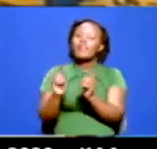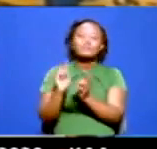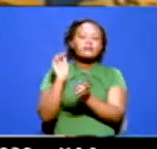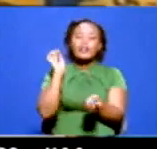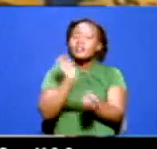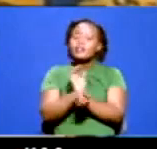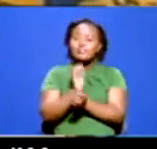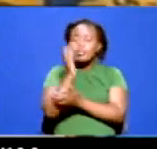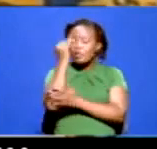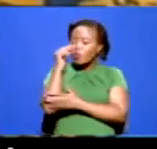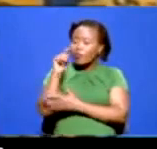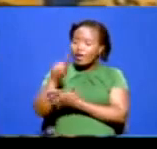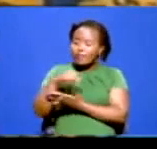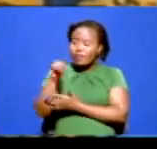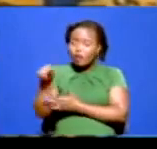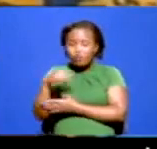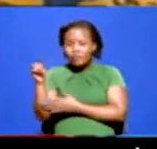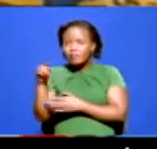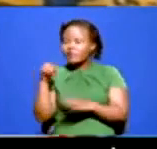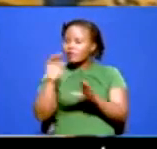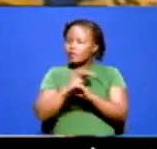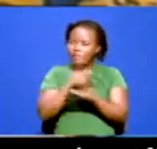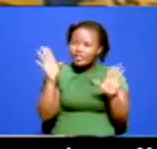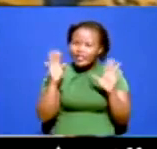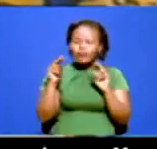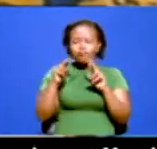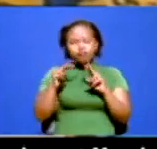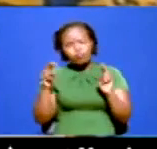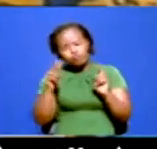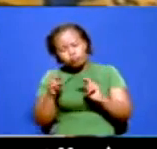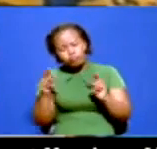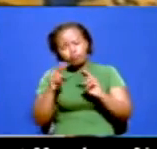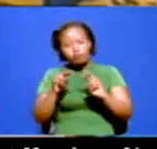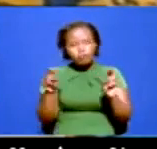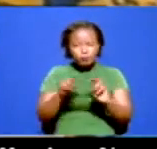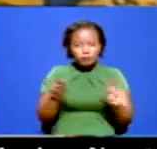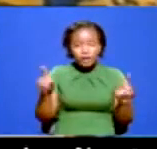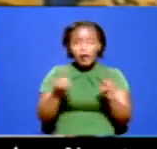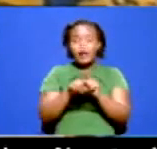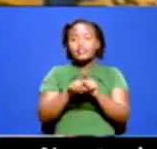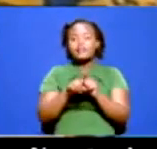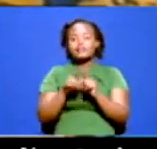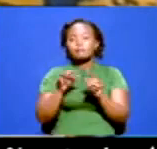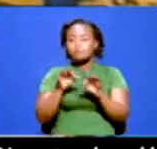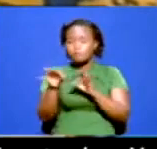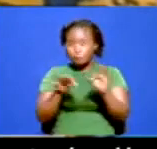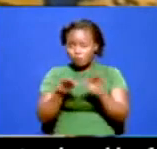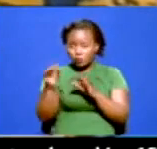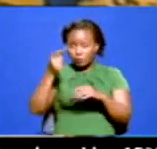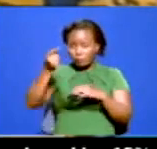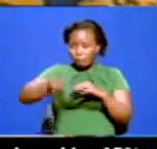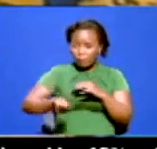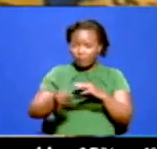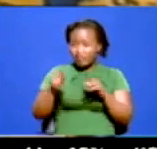very clearly investigated and properly prosecuted. And that is in itself very important so